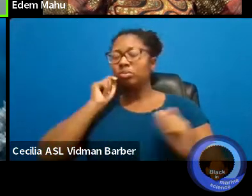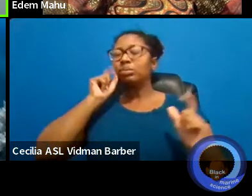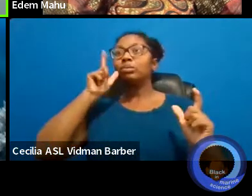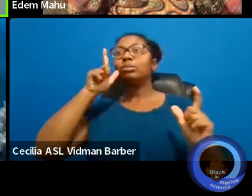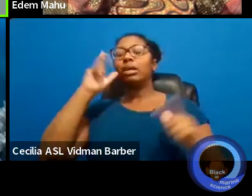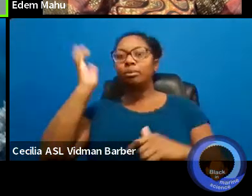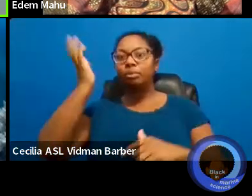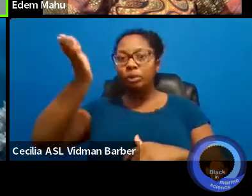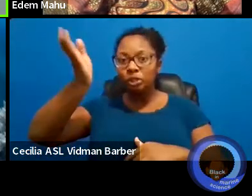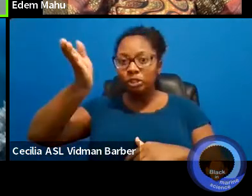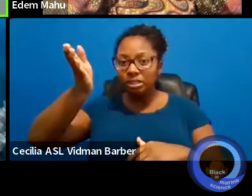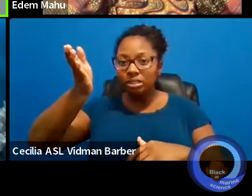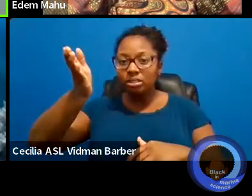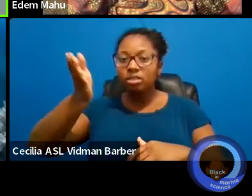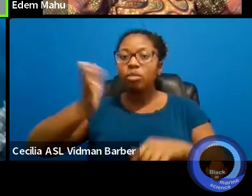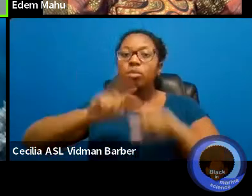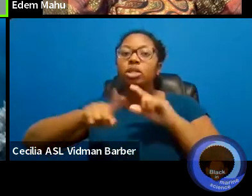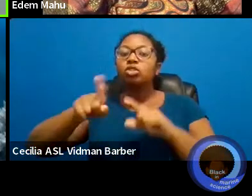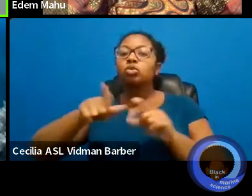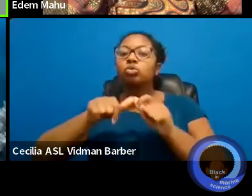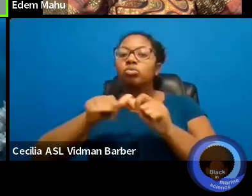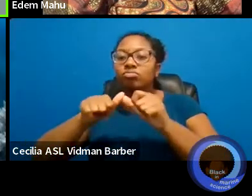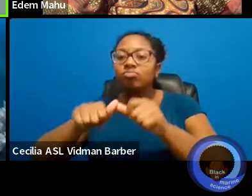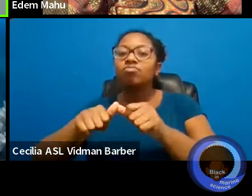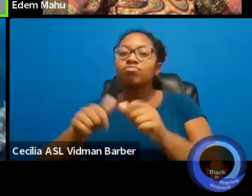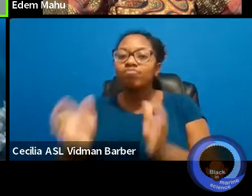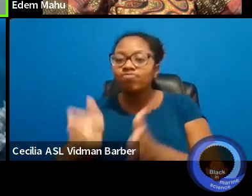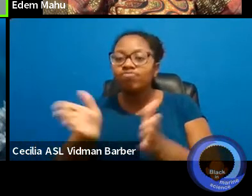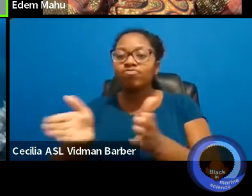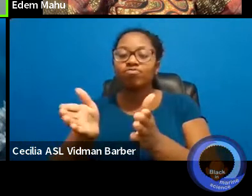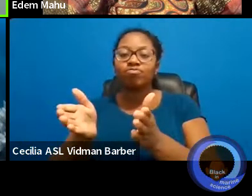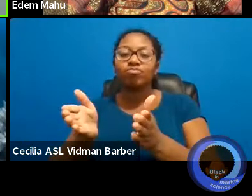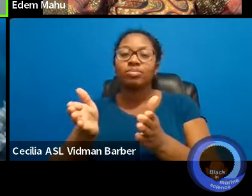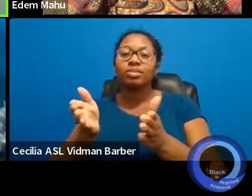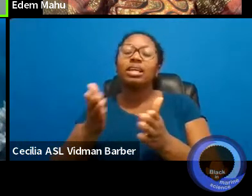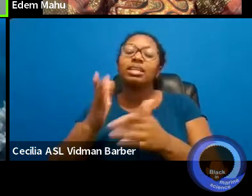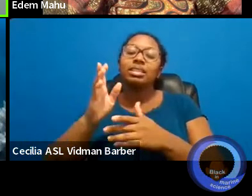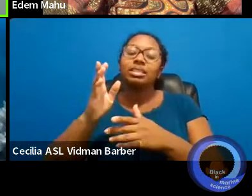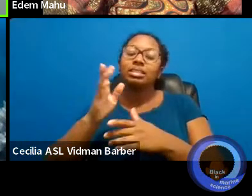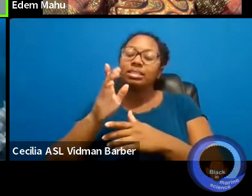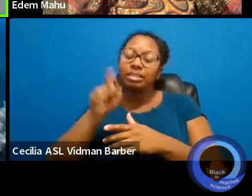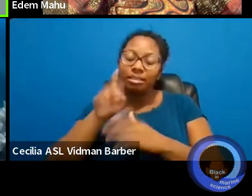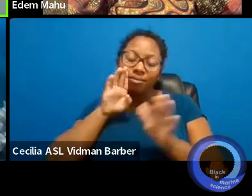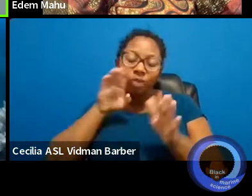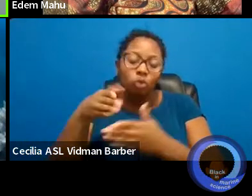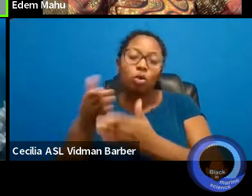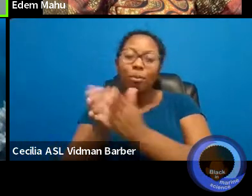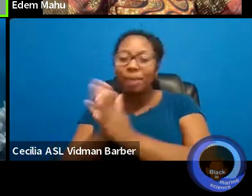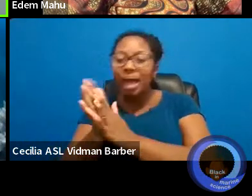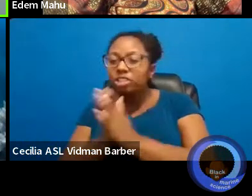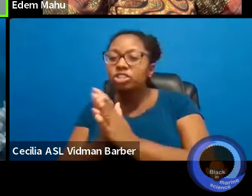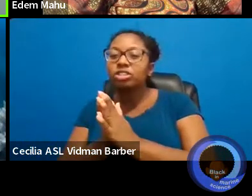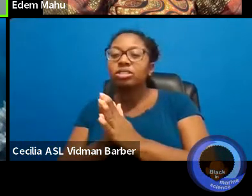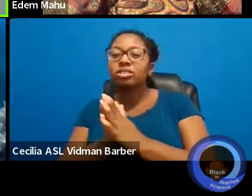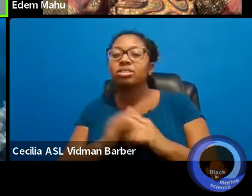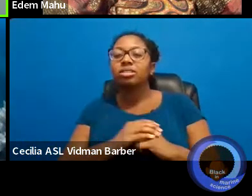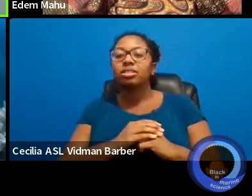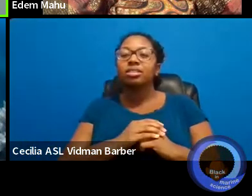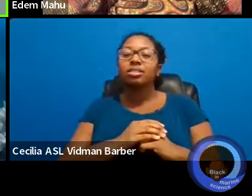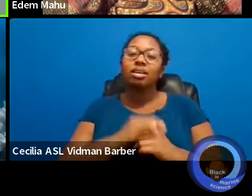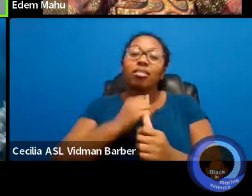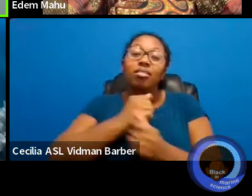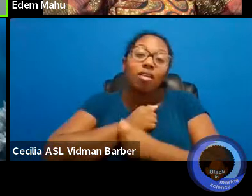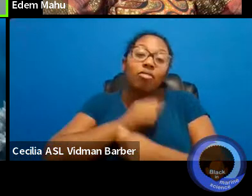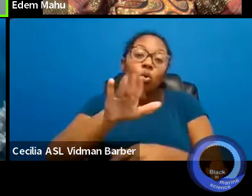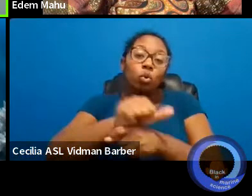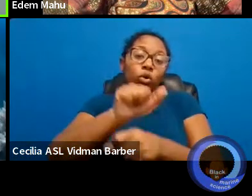pushing and helping your field. So it's all about passion. It's all about it's all about loving what you are